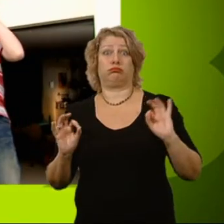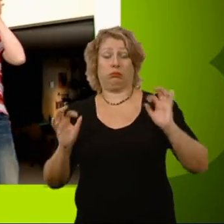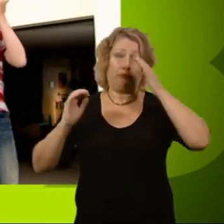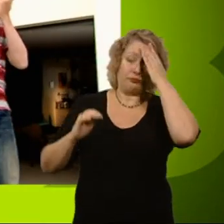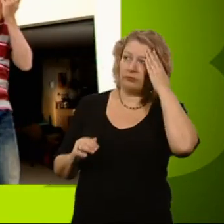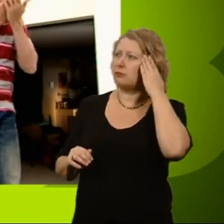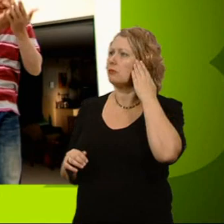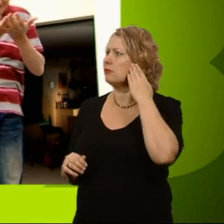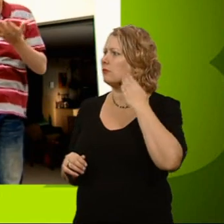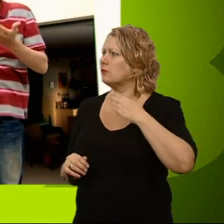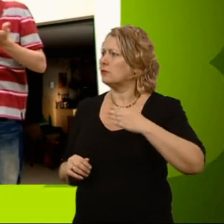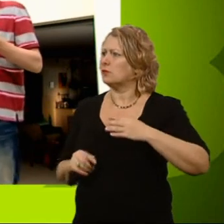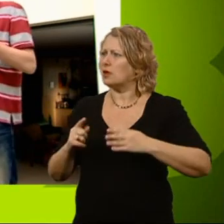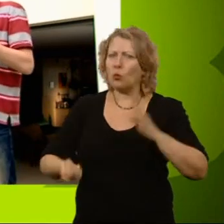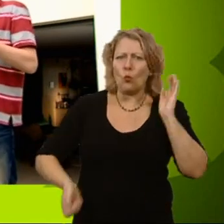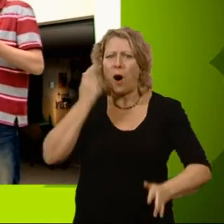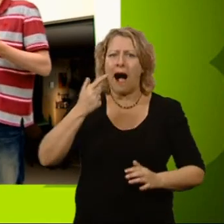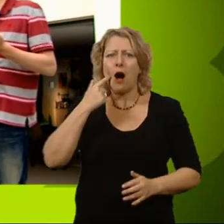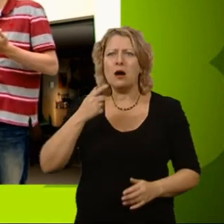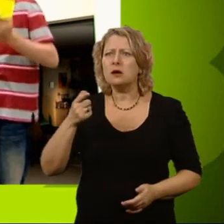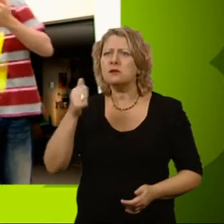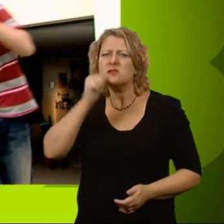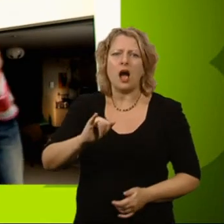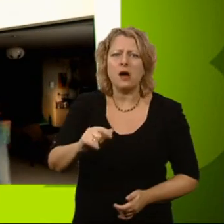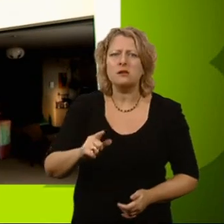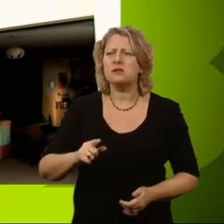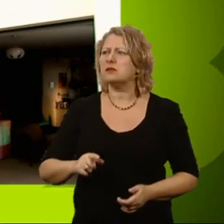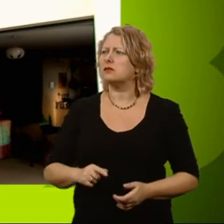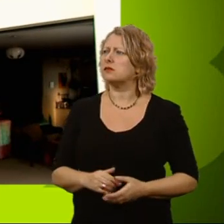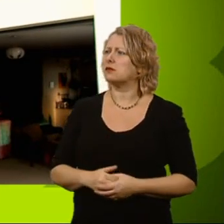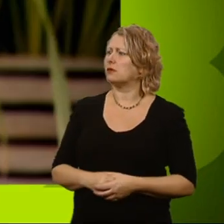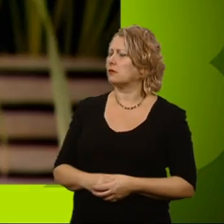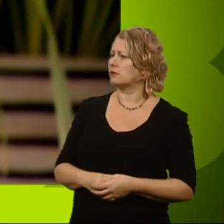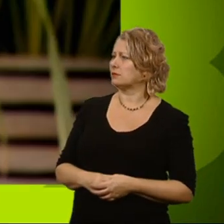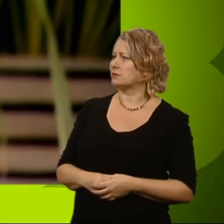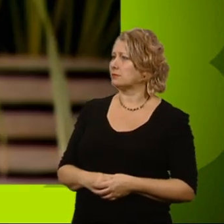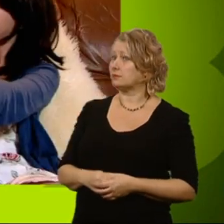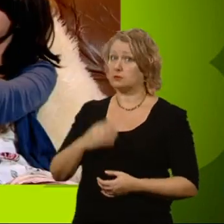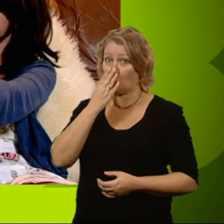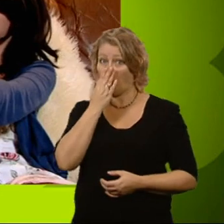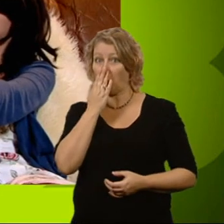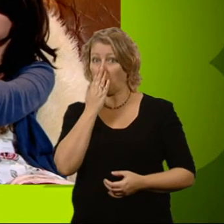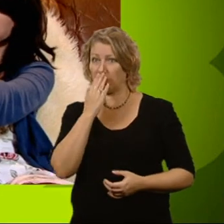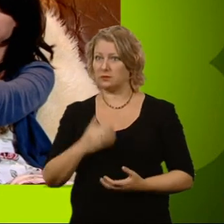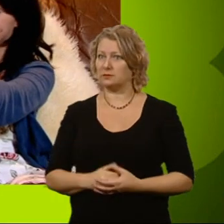Oh! That hit me in the face, you little slide! Oh! Oh, dear. Come on, throw it at Big Howard.